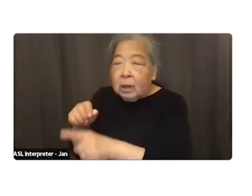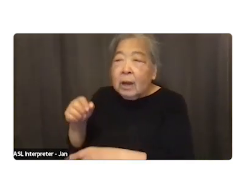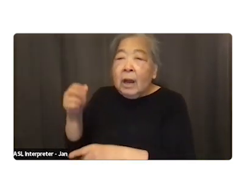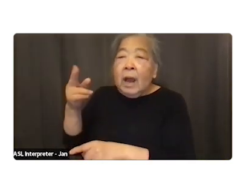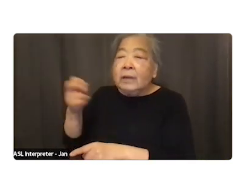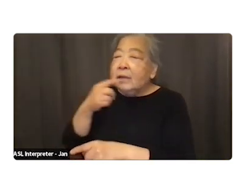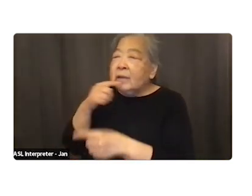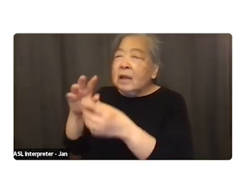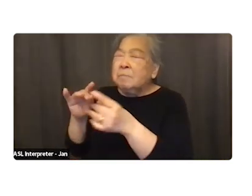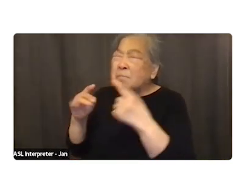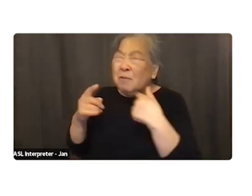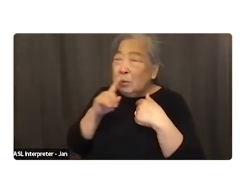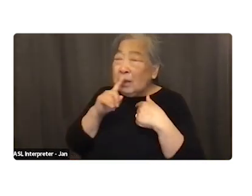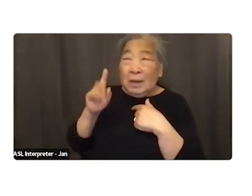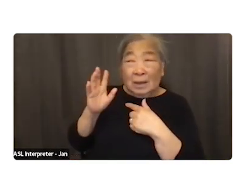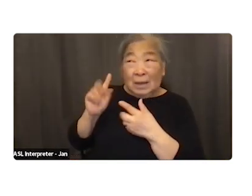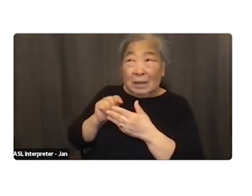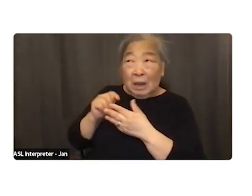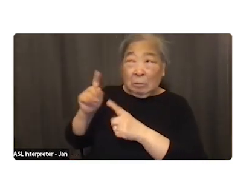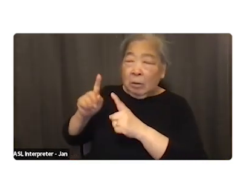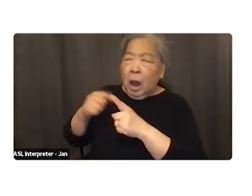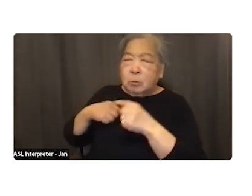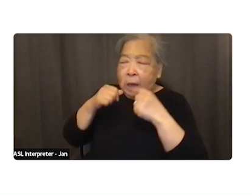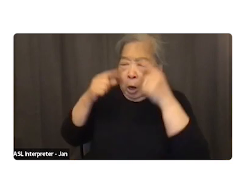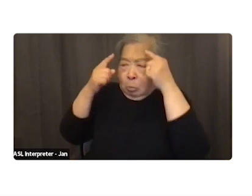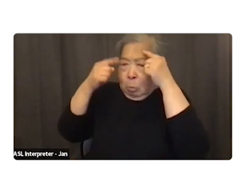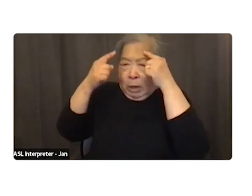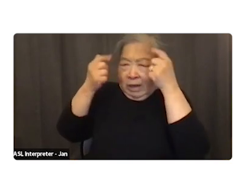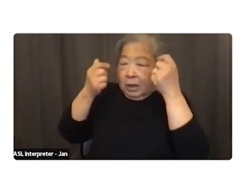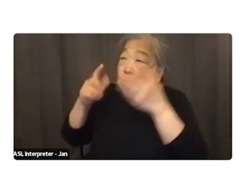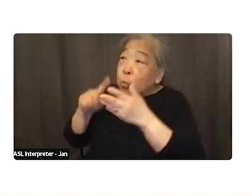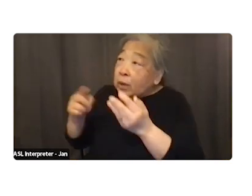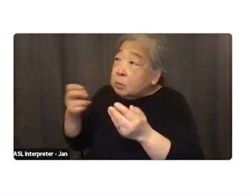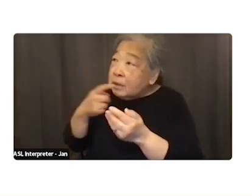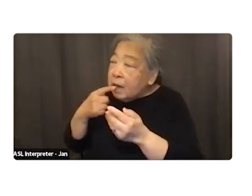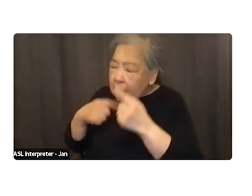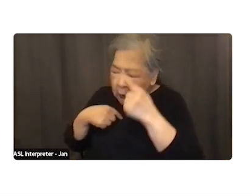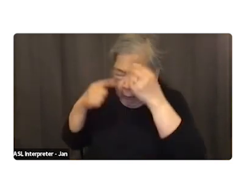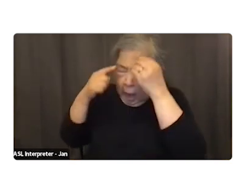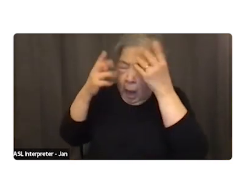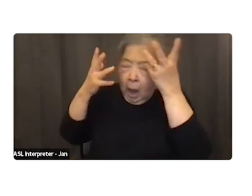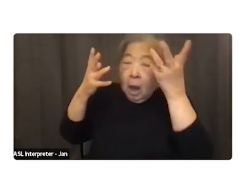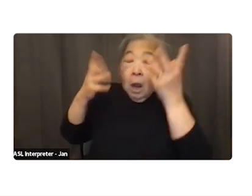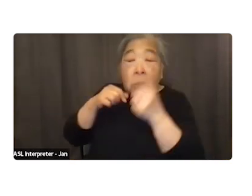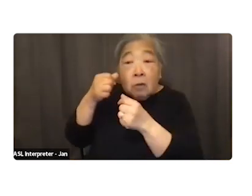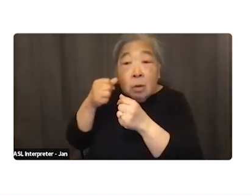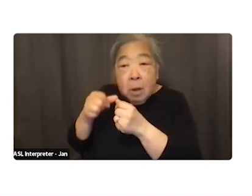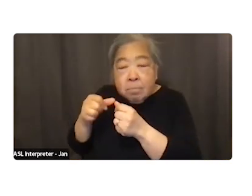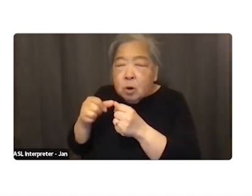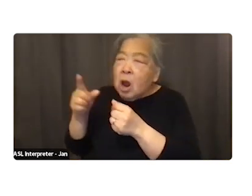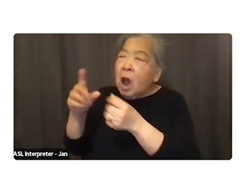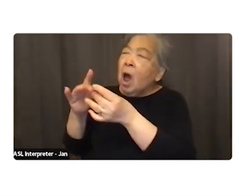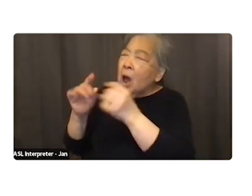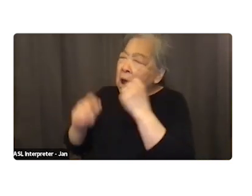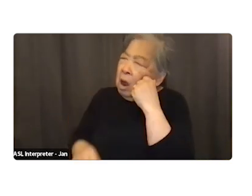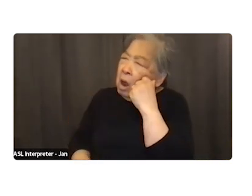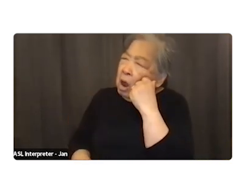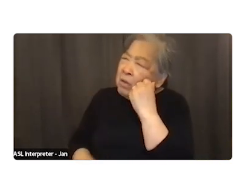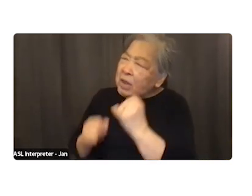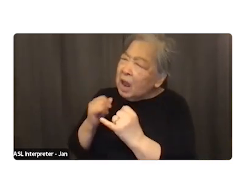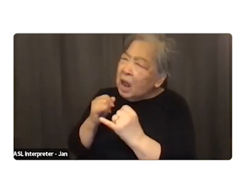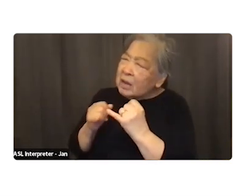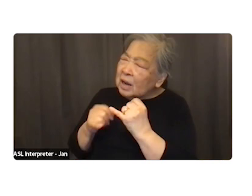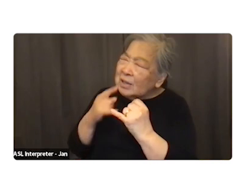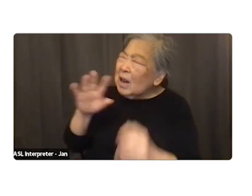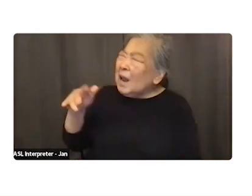really processing anything that he was saying. And I just remember at the end of his diatribe saying, Daddy, you